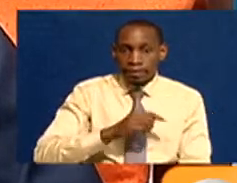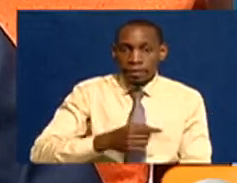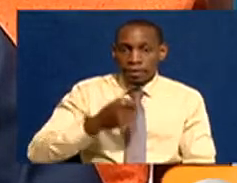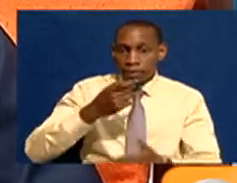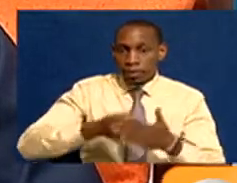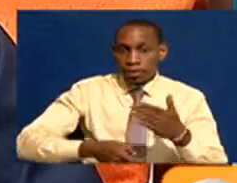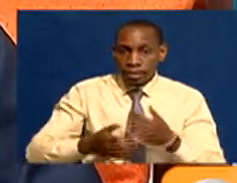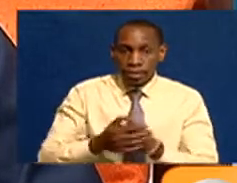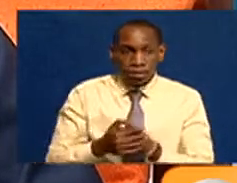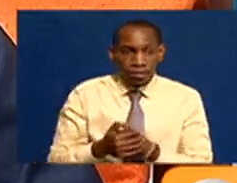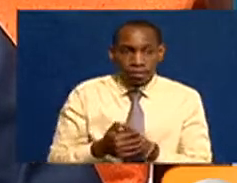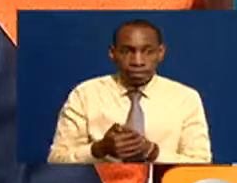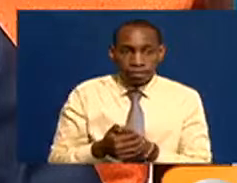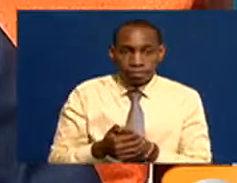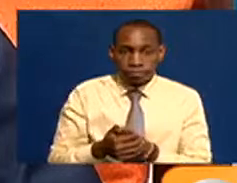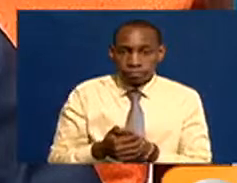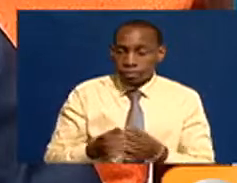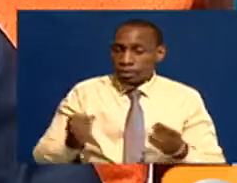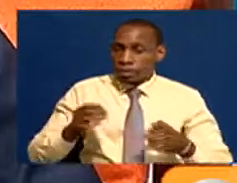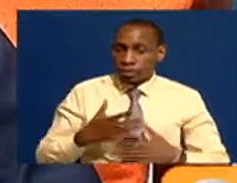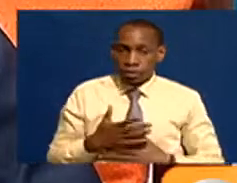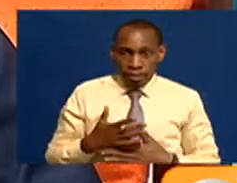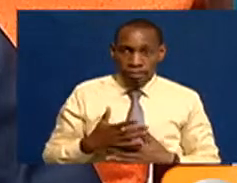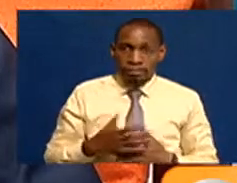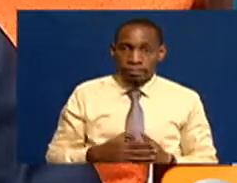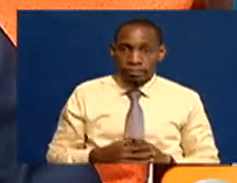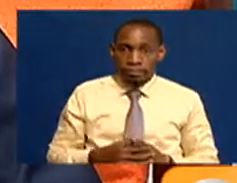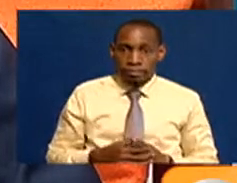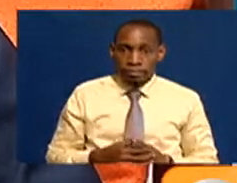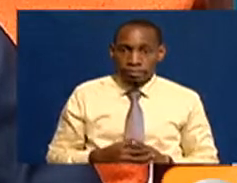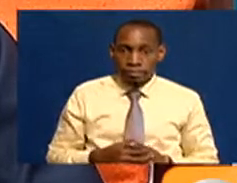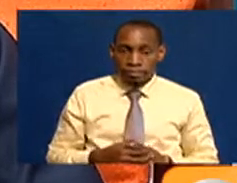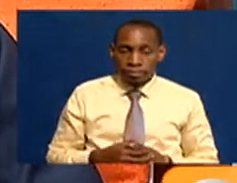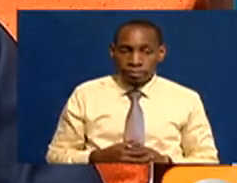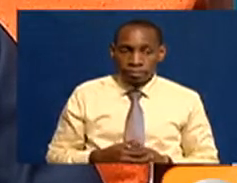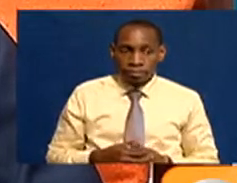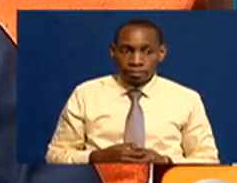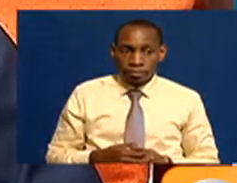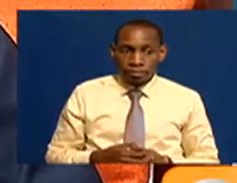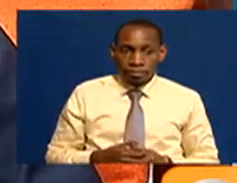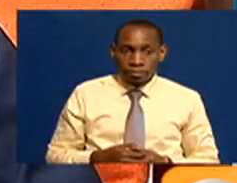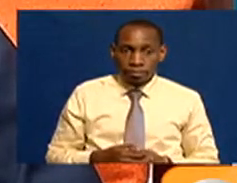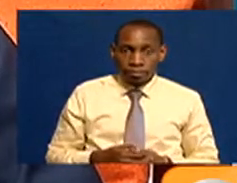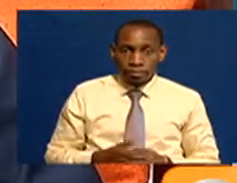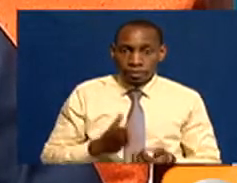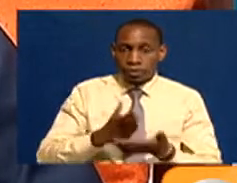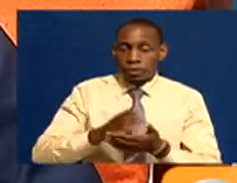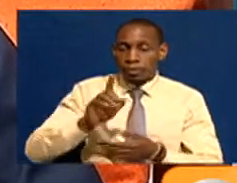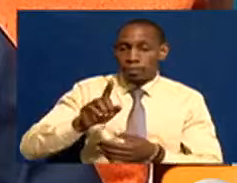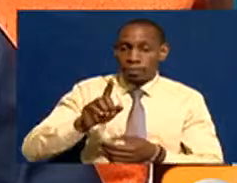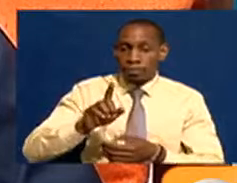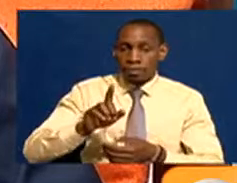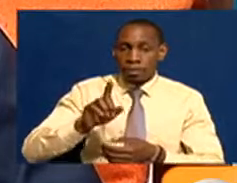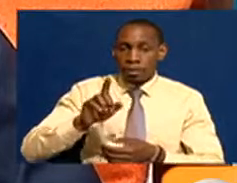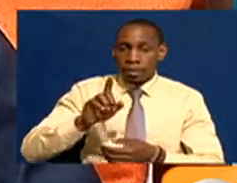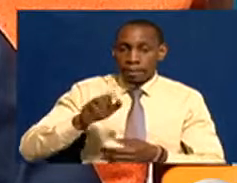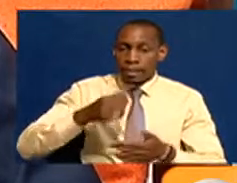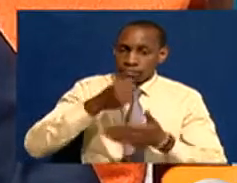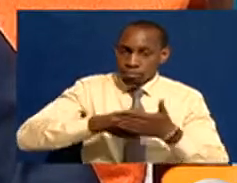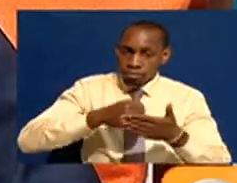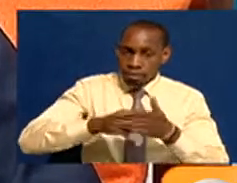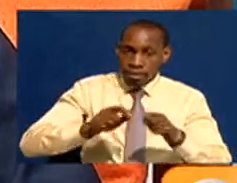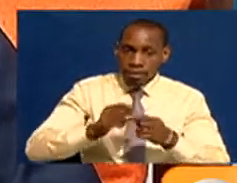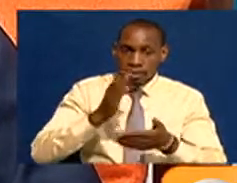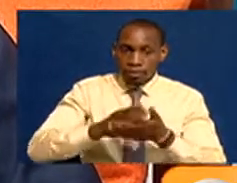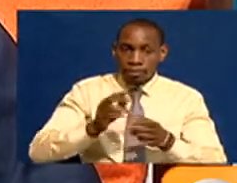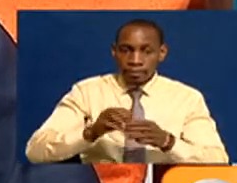are ridiculous when you think about the investments that are put in those concessions. Of course, we must do something to make sure that there's